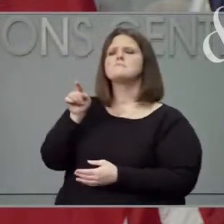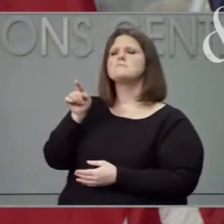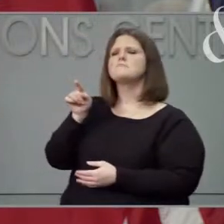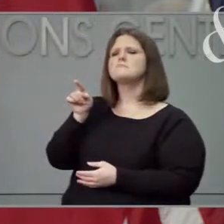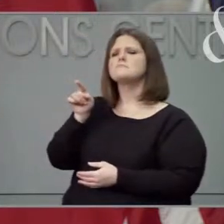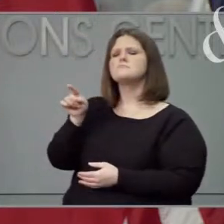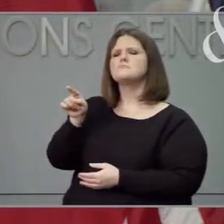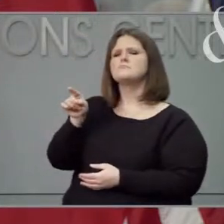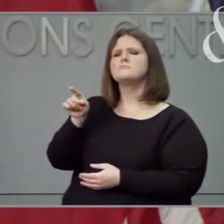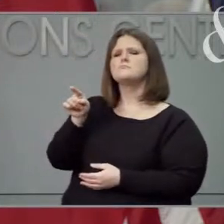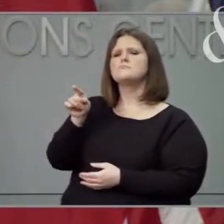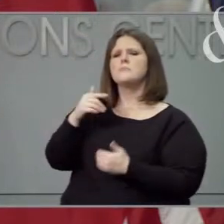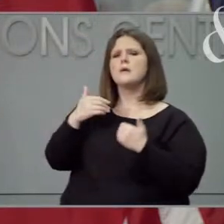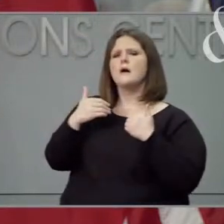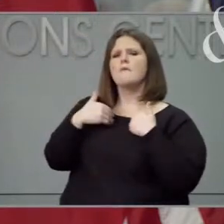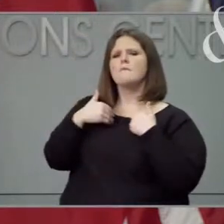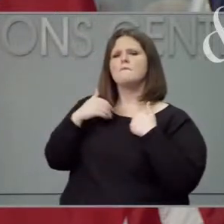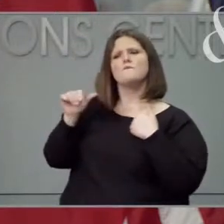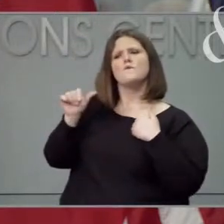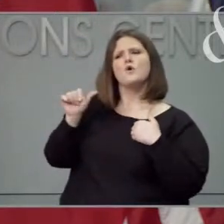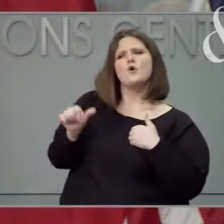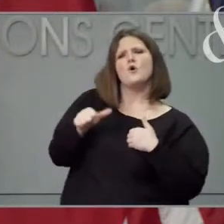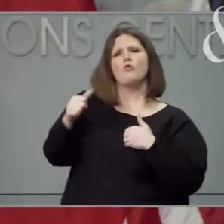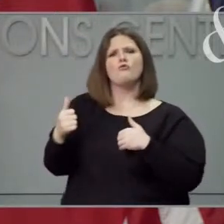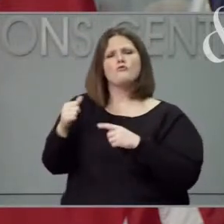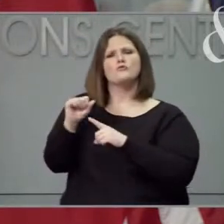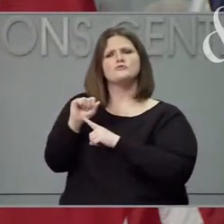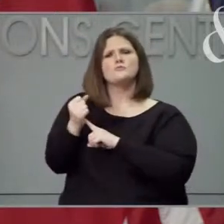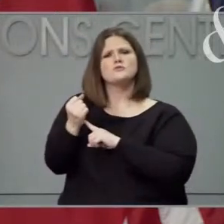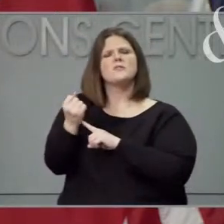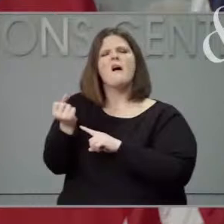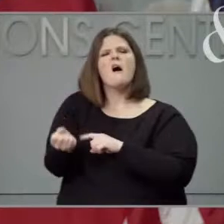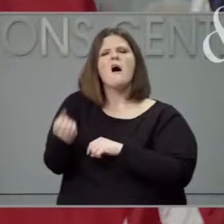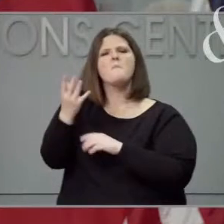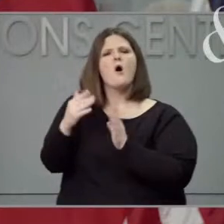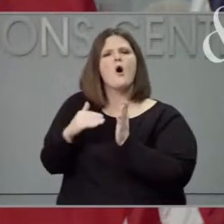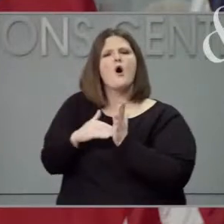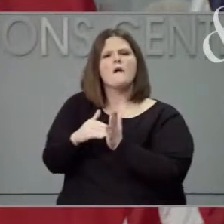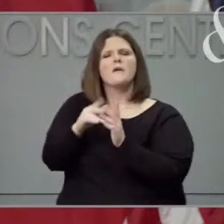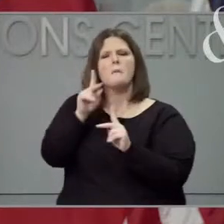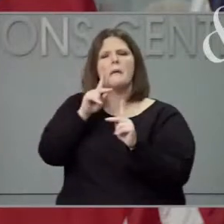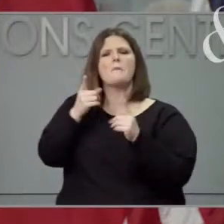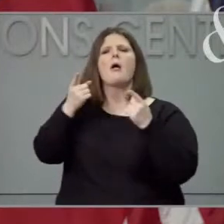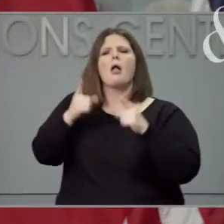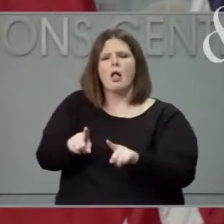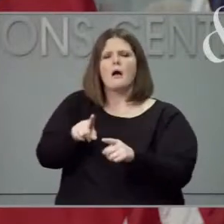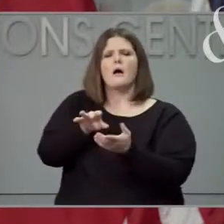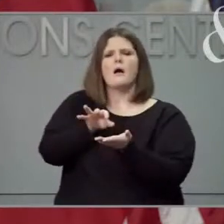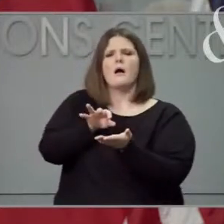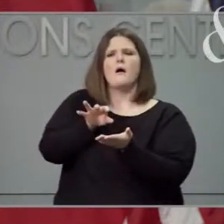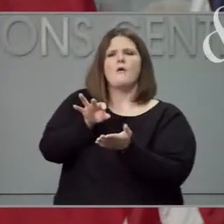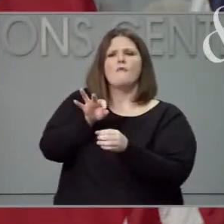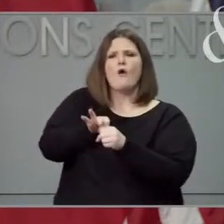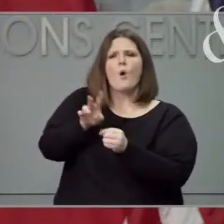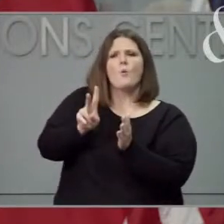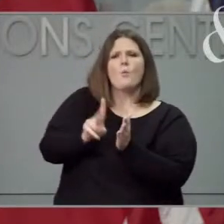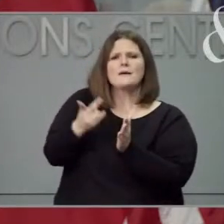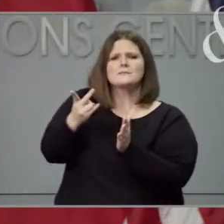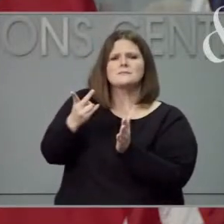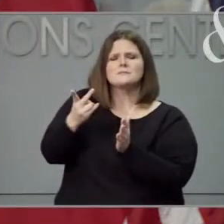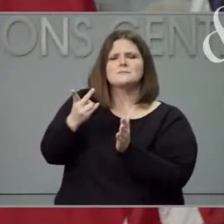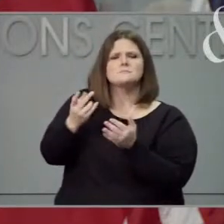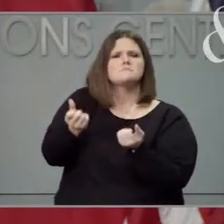many reports or indications of double voting you've received,